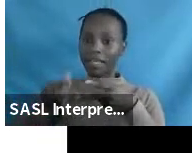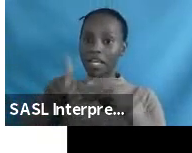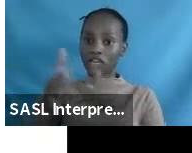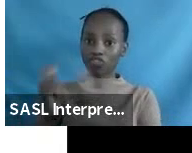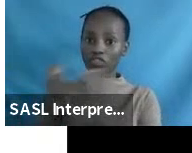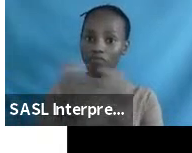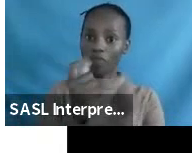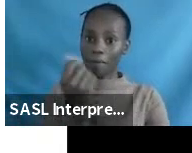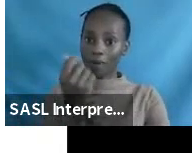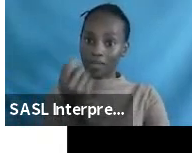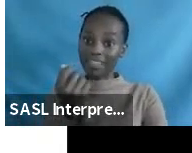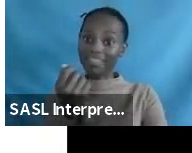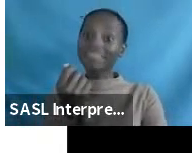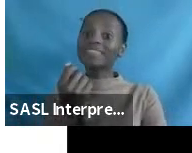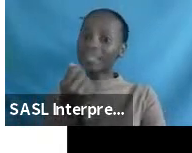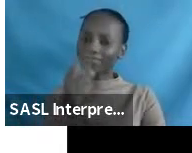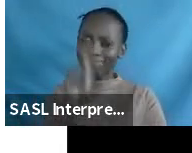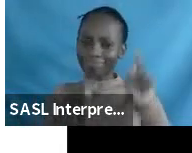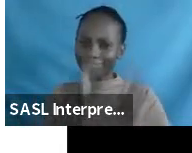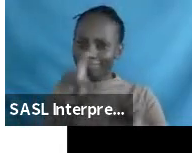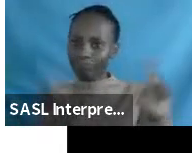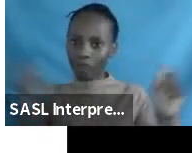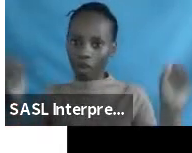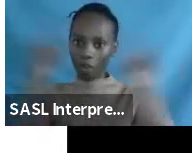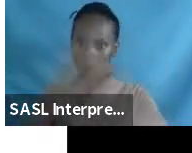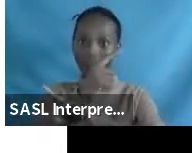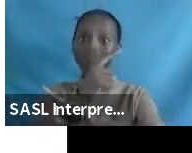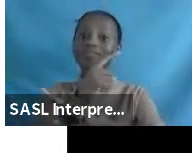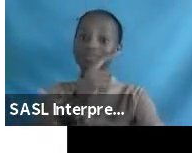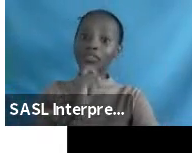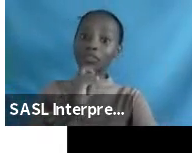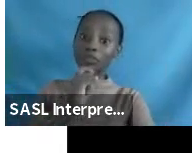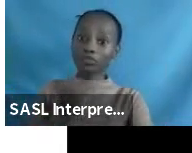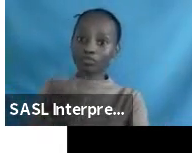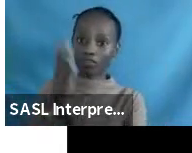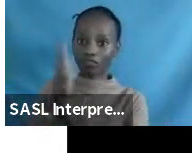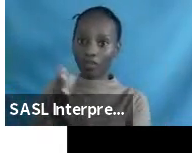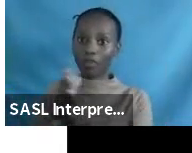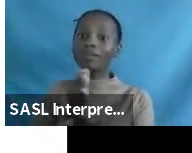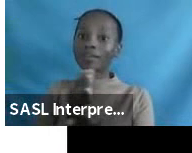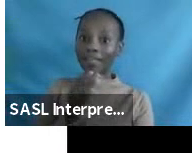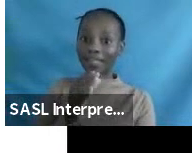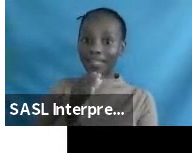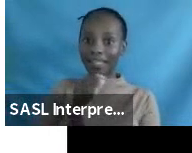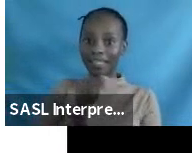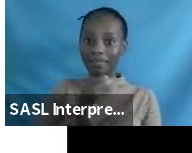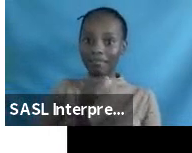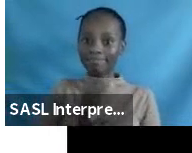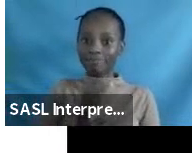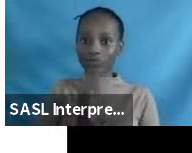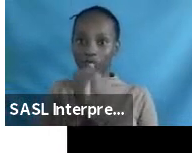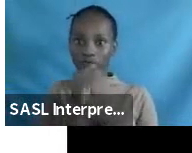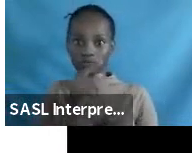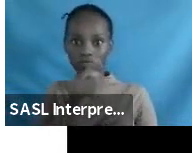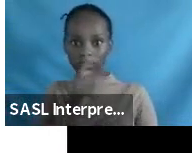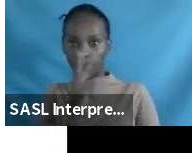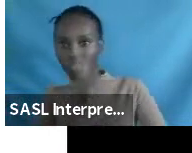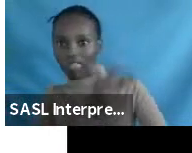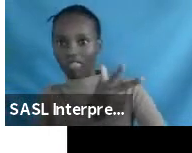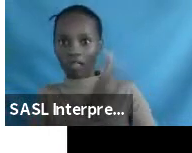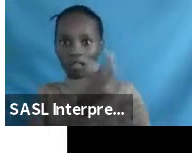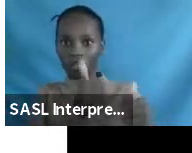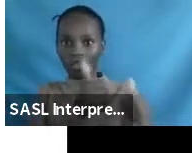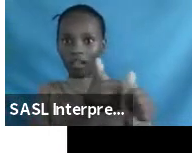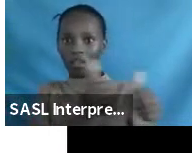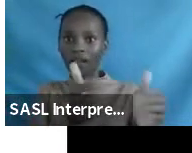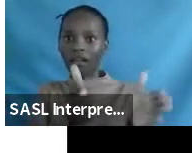other complex mechanisms to deceive the tax authorities of the amount of money that needs to be